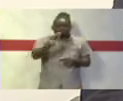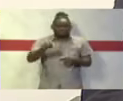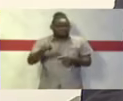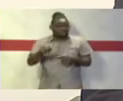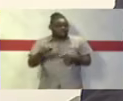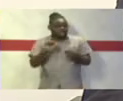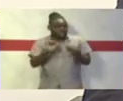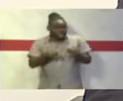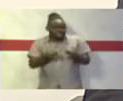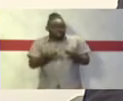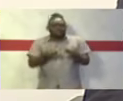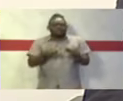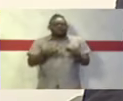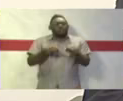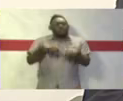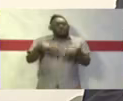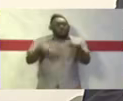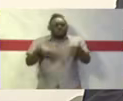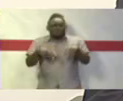basis.